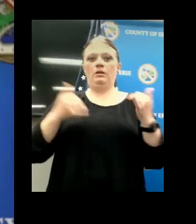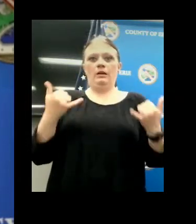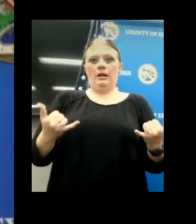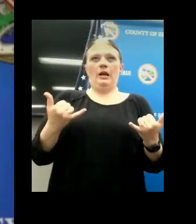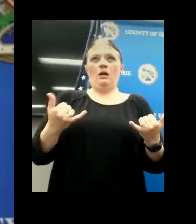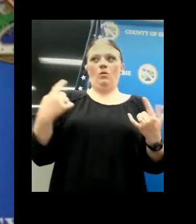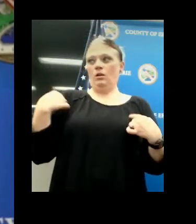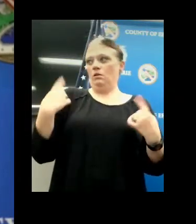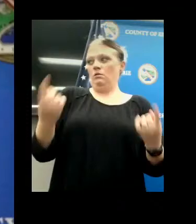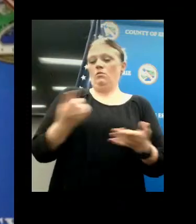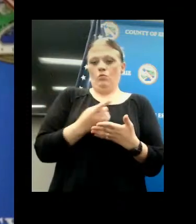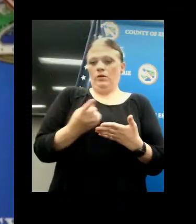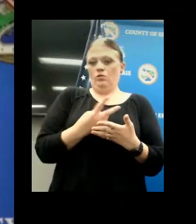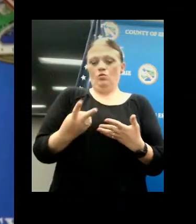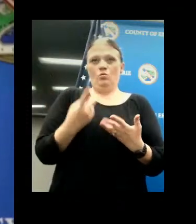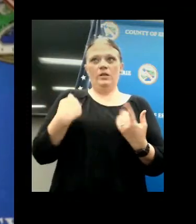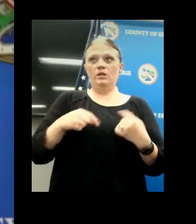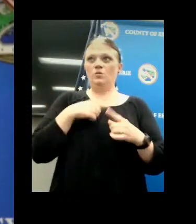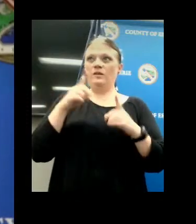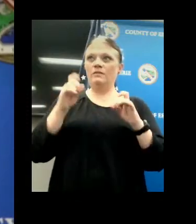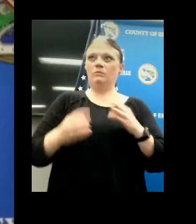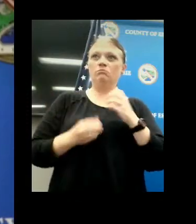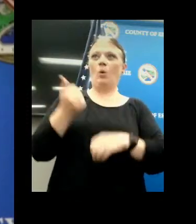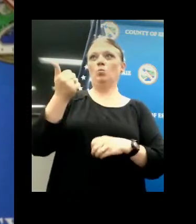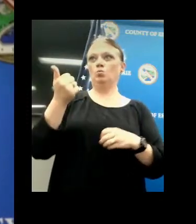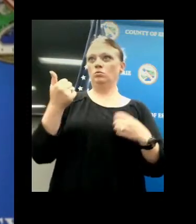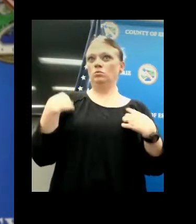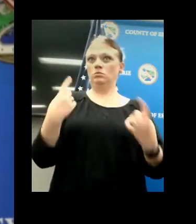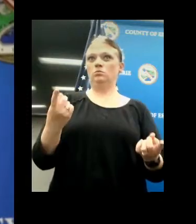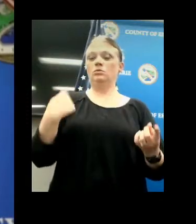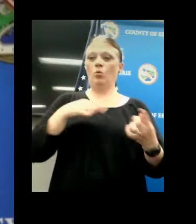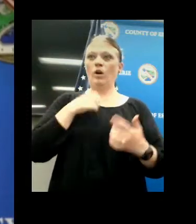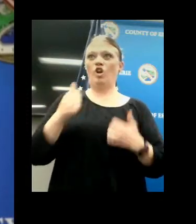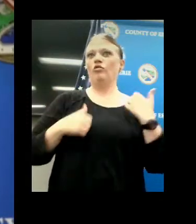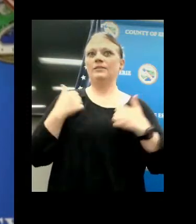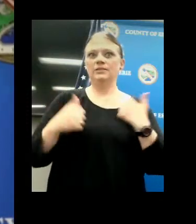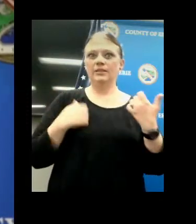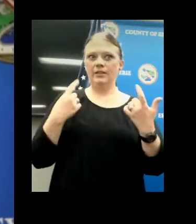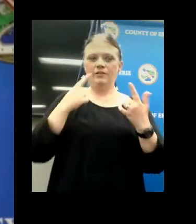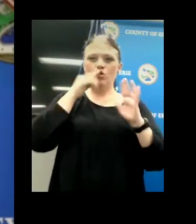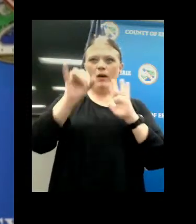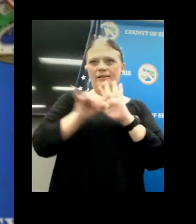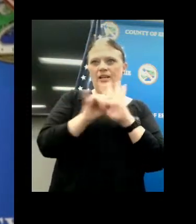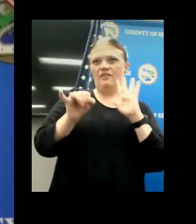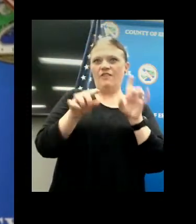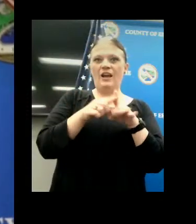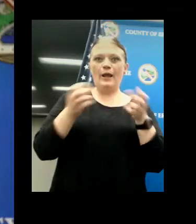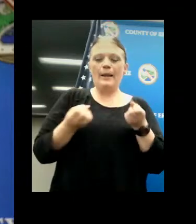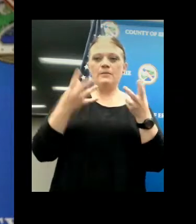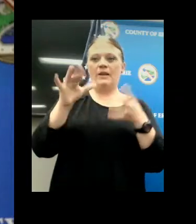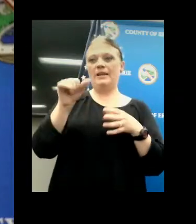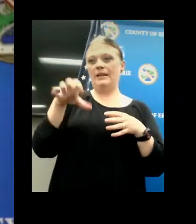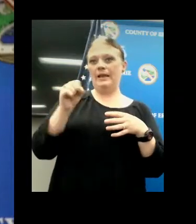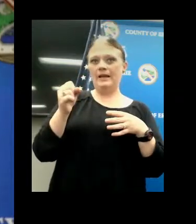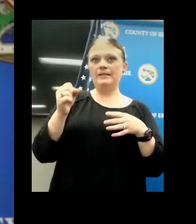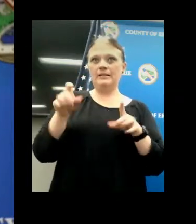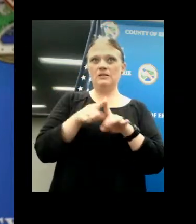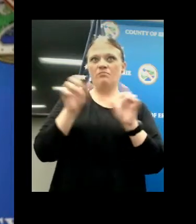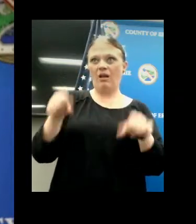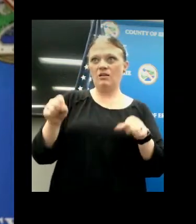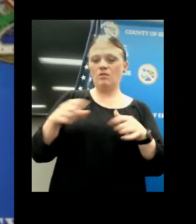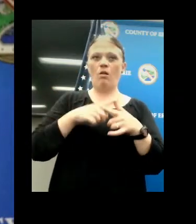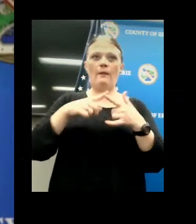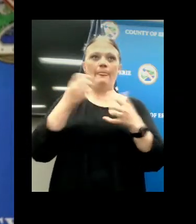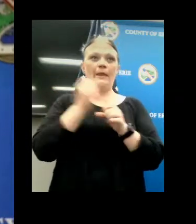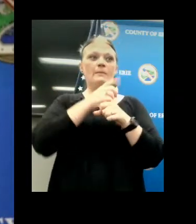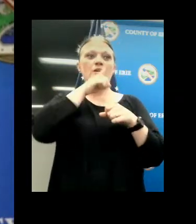we have in the past week or two, and so we are being aggressive about trying to identify as many cases as we can, and then make